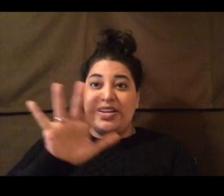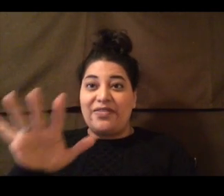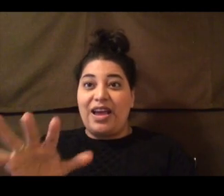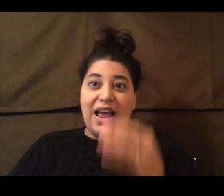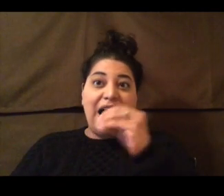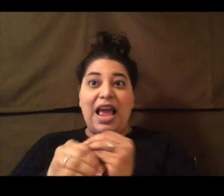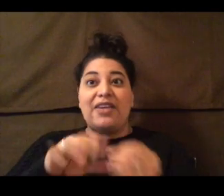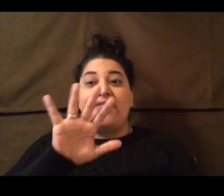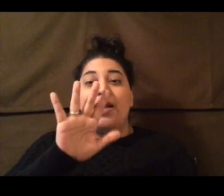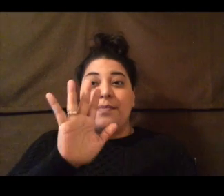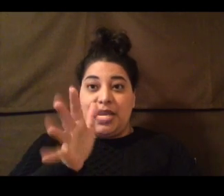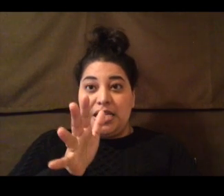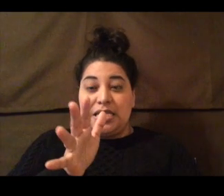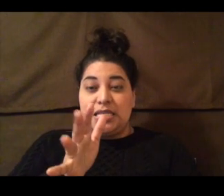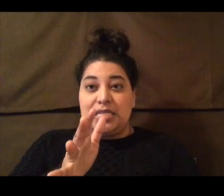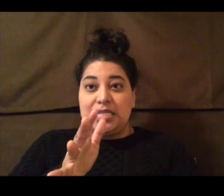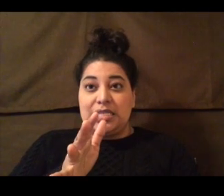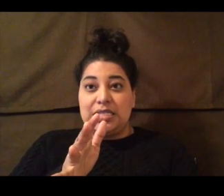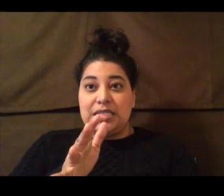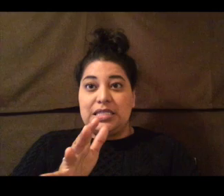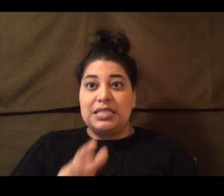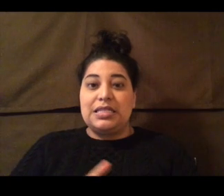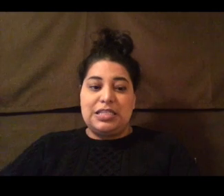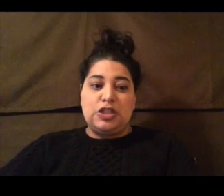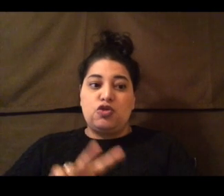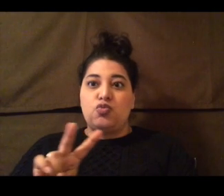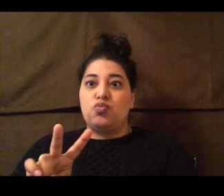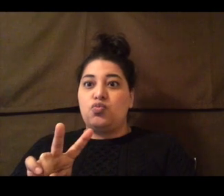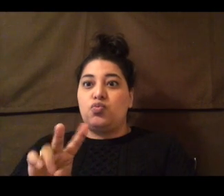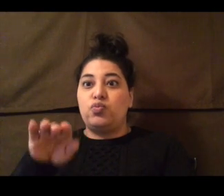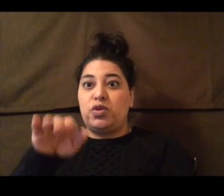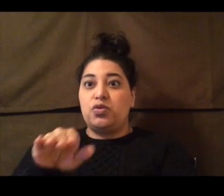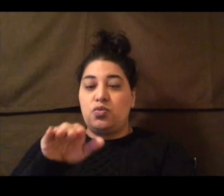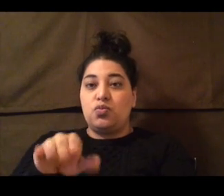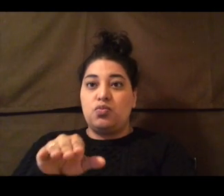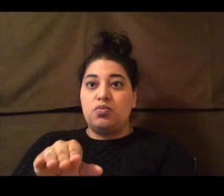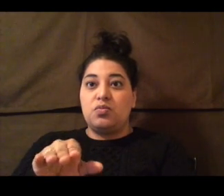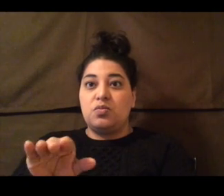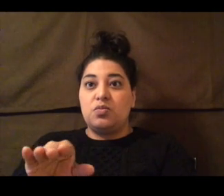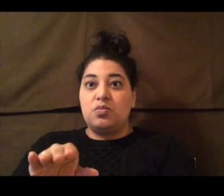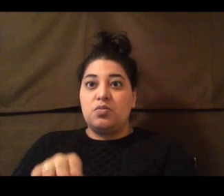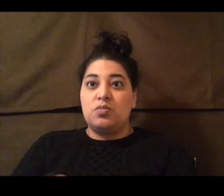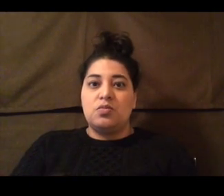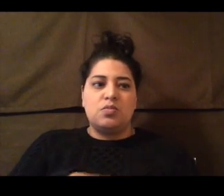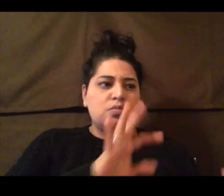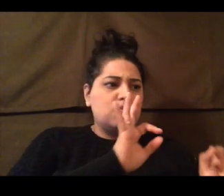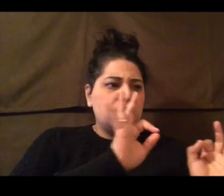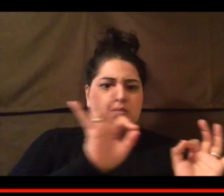that's 2 p.m. Easy peasy.